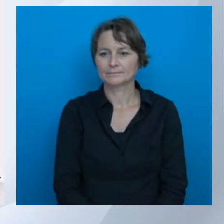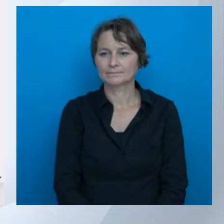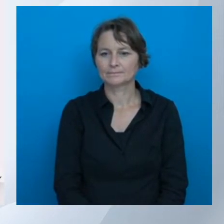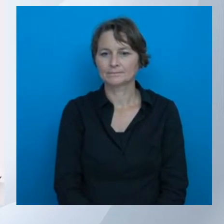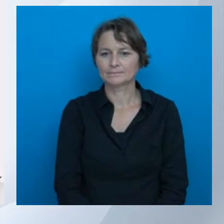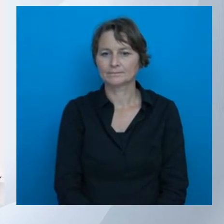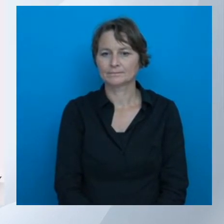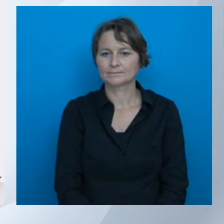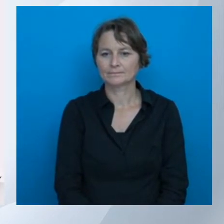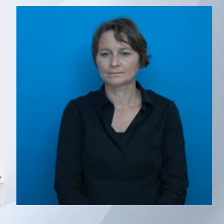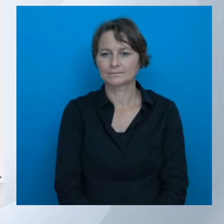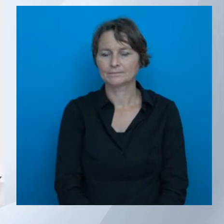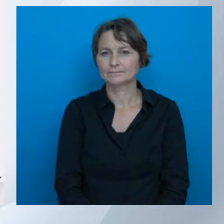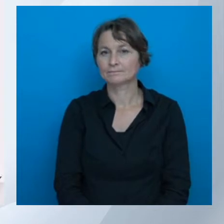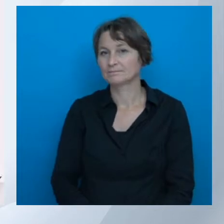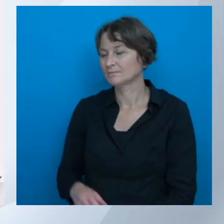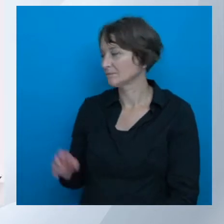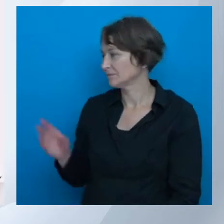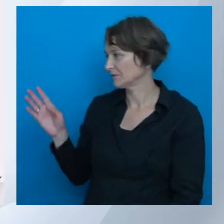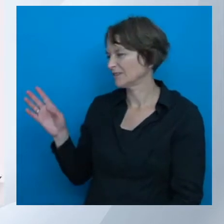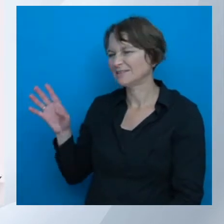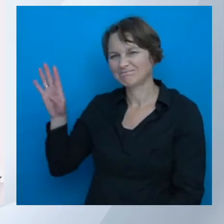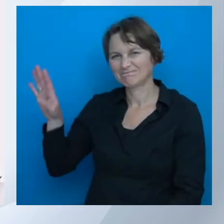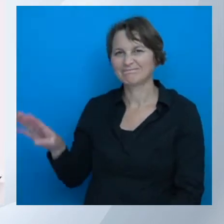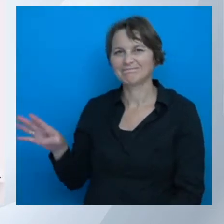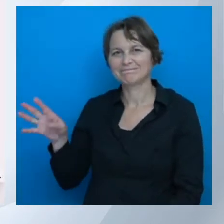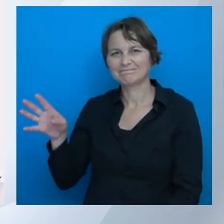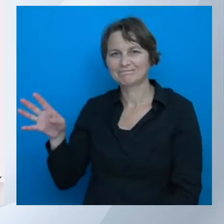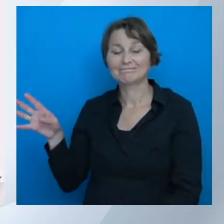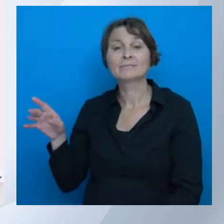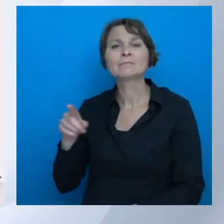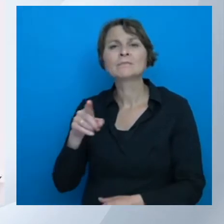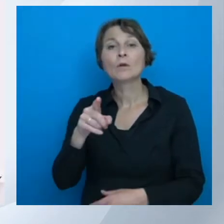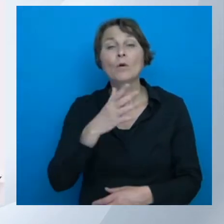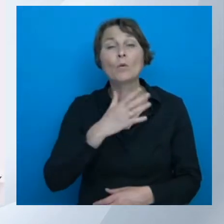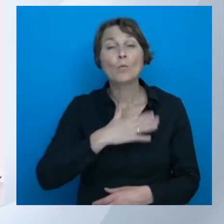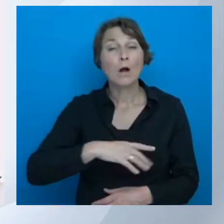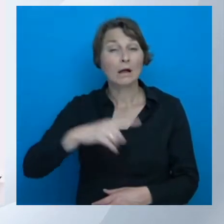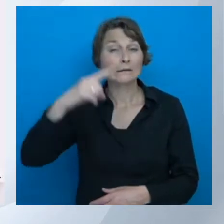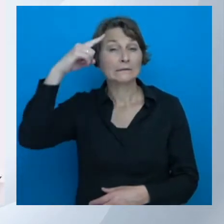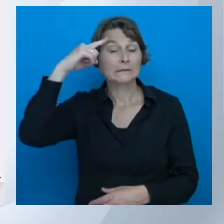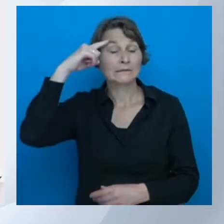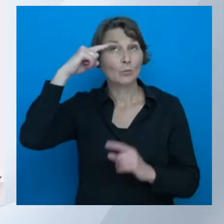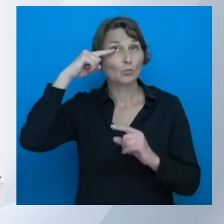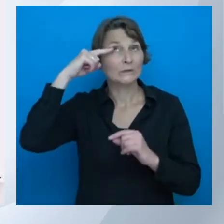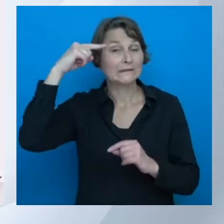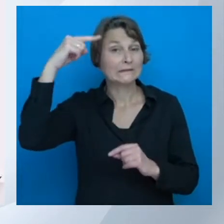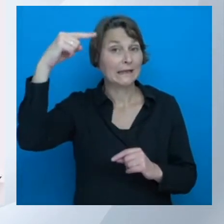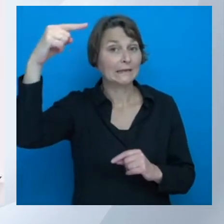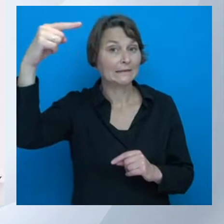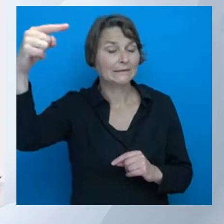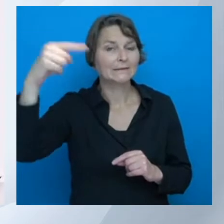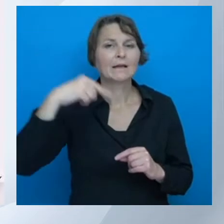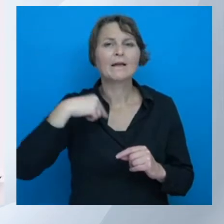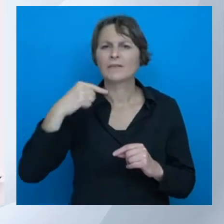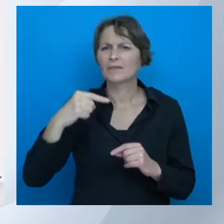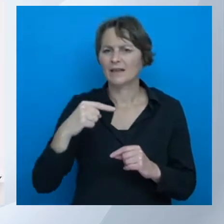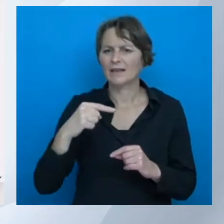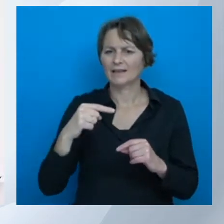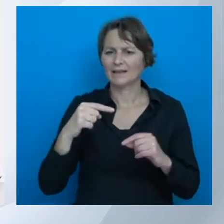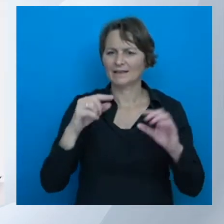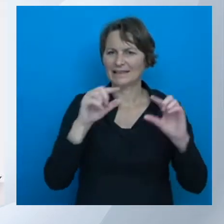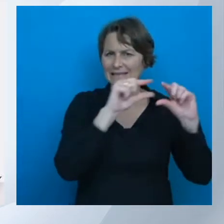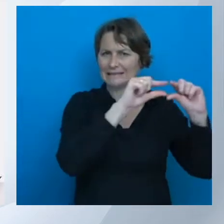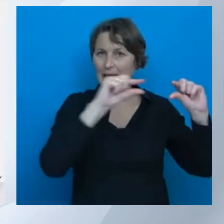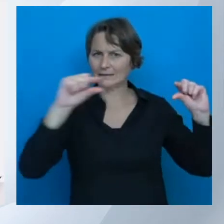And what we want to do is to predict for each sentence what is the genre of that